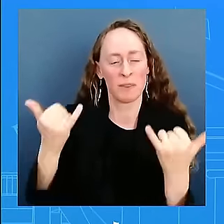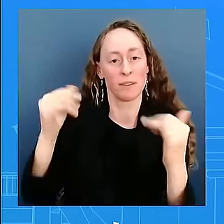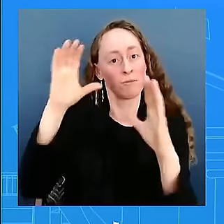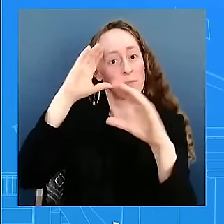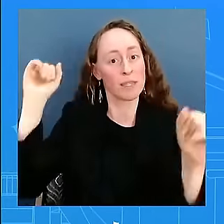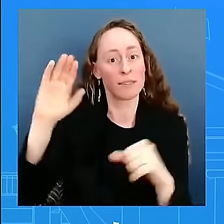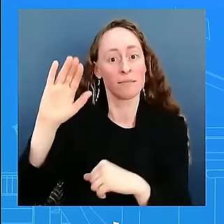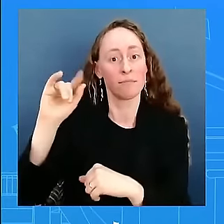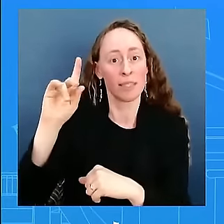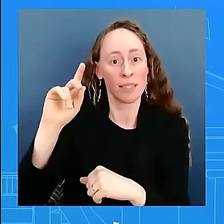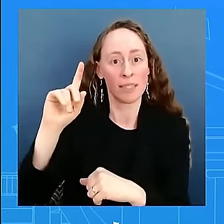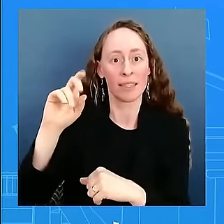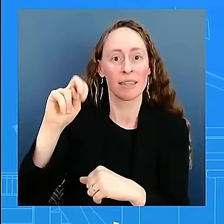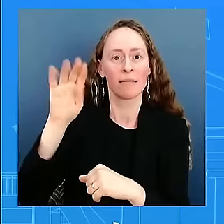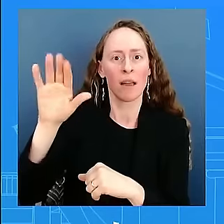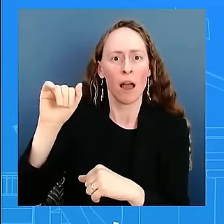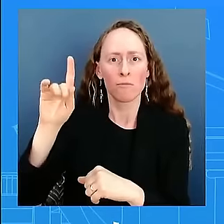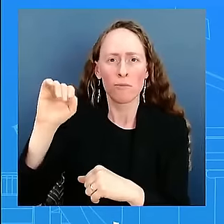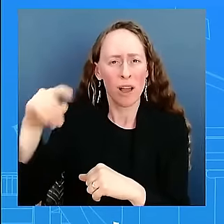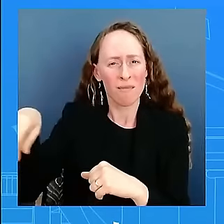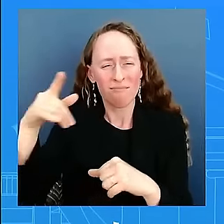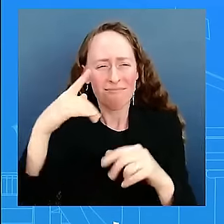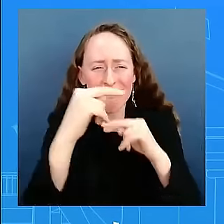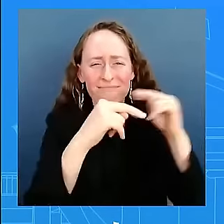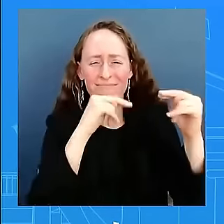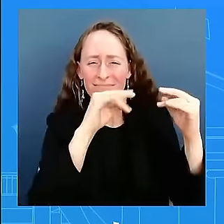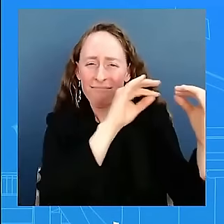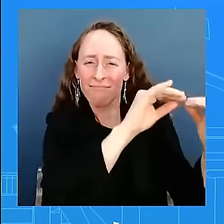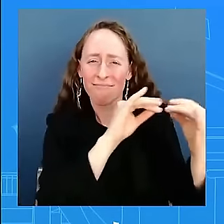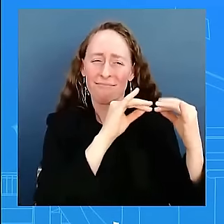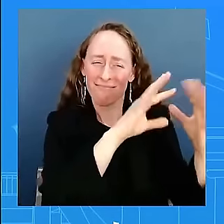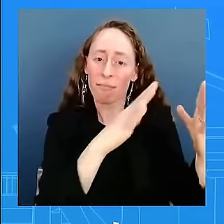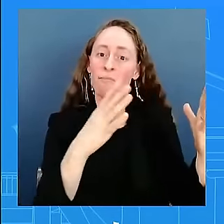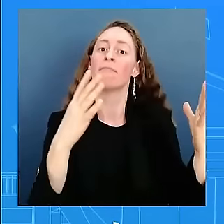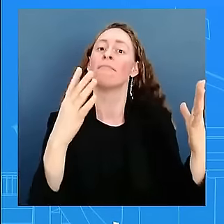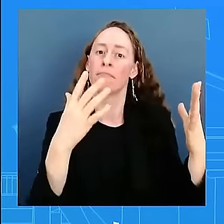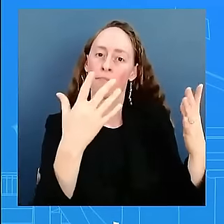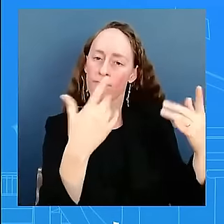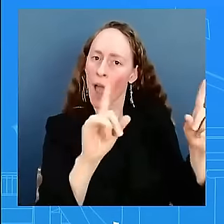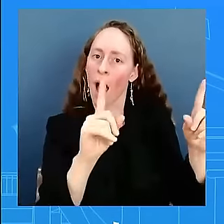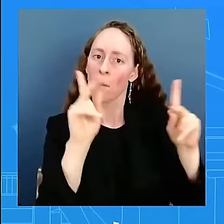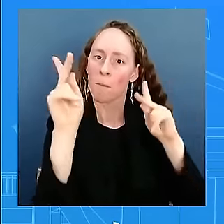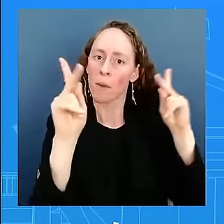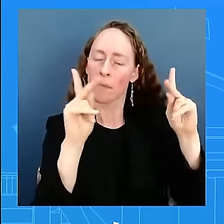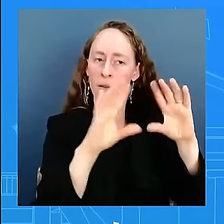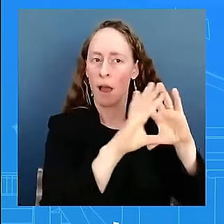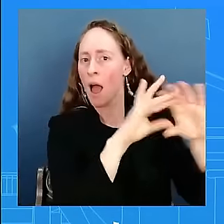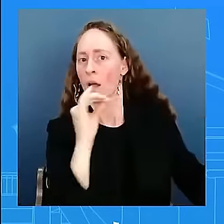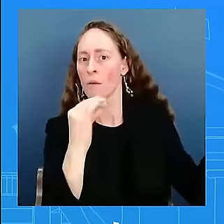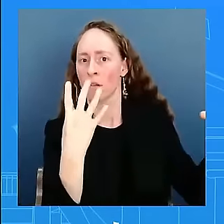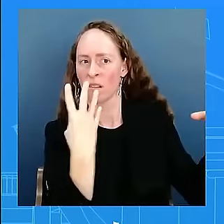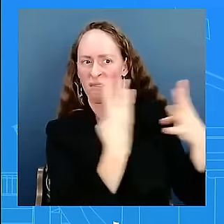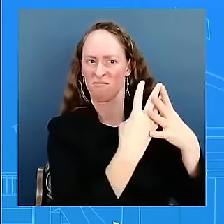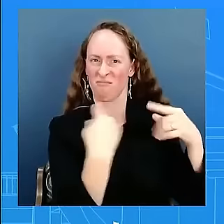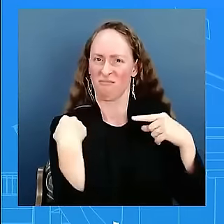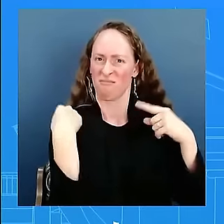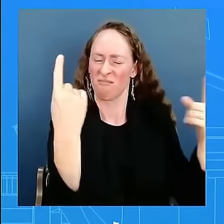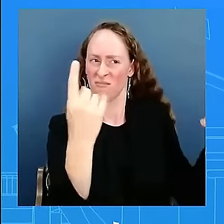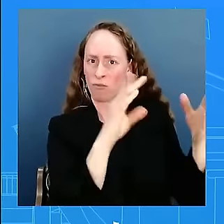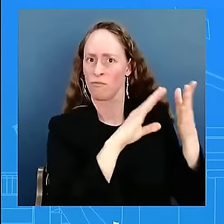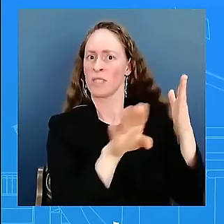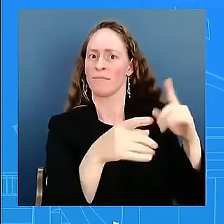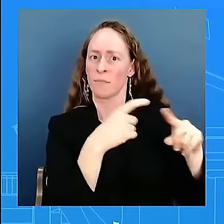were unjustly imprisoned in Russia. I know for a lot of reporters in this room, especially Wall Street Journal